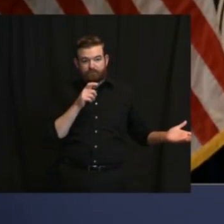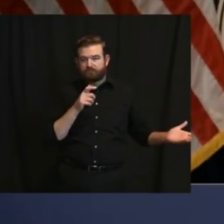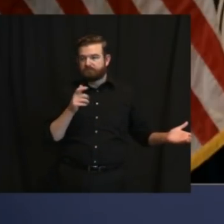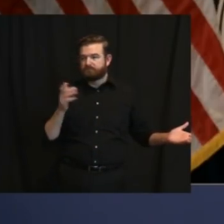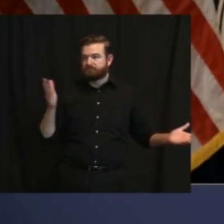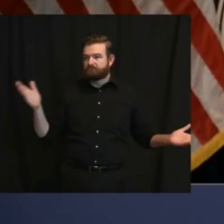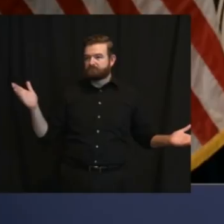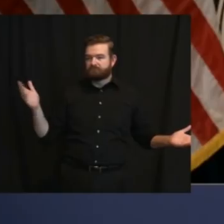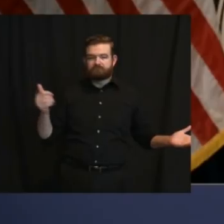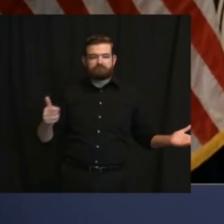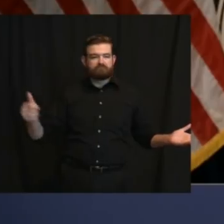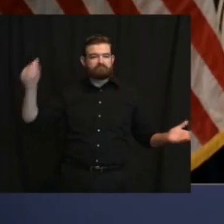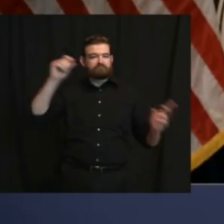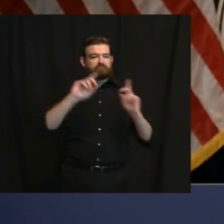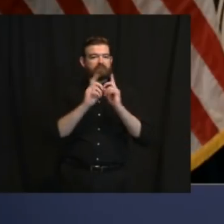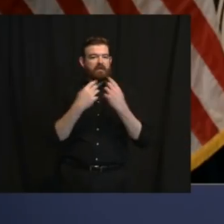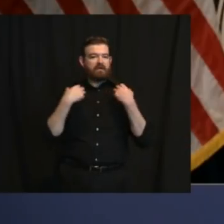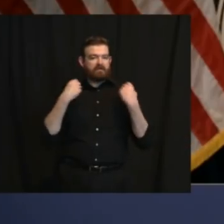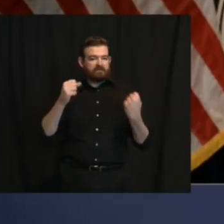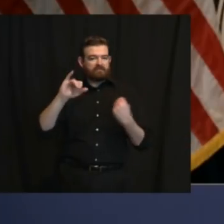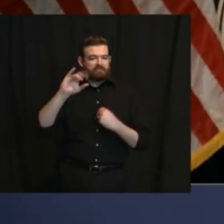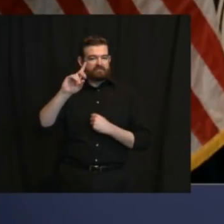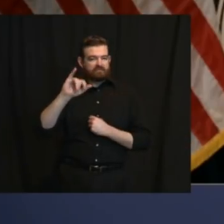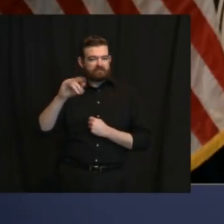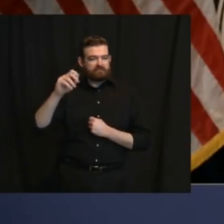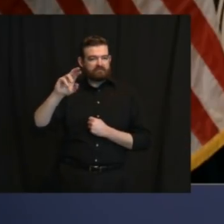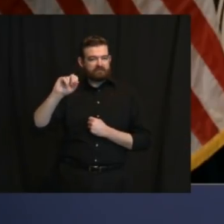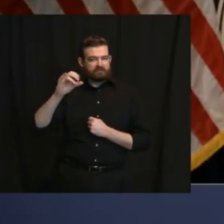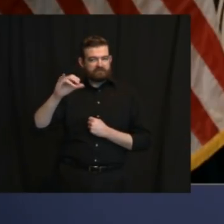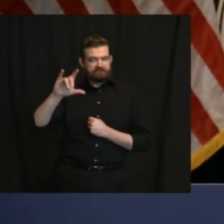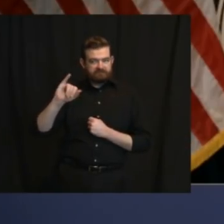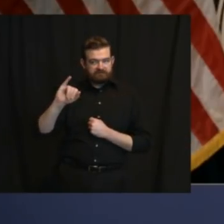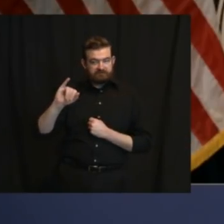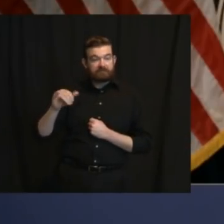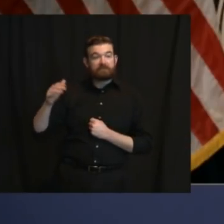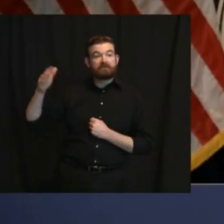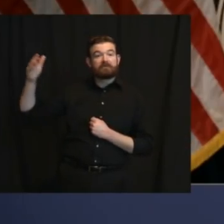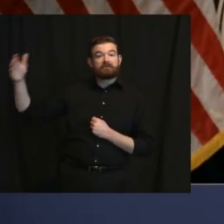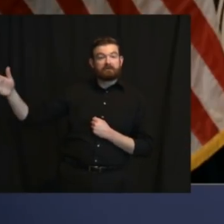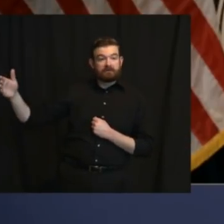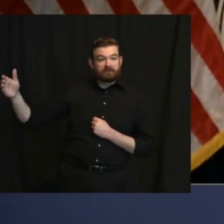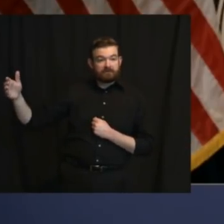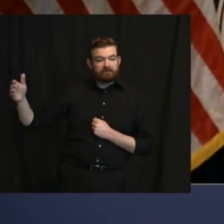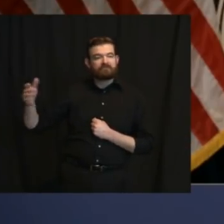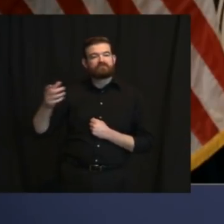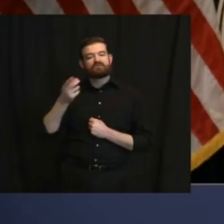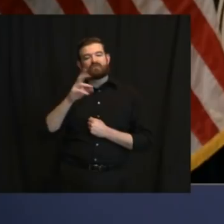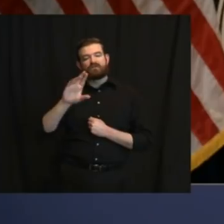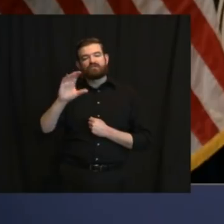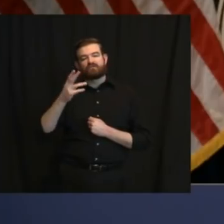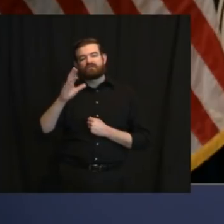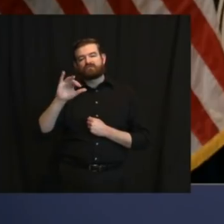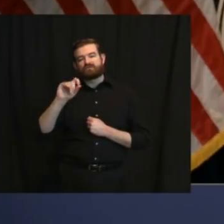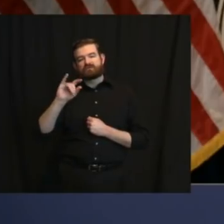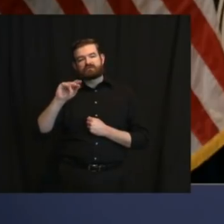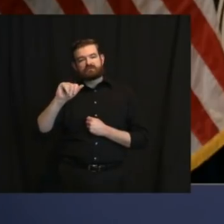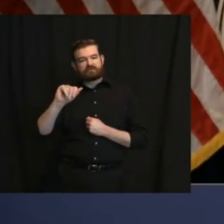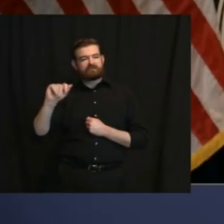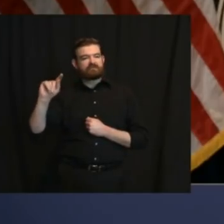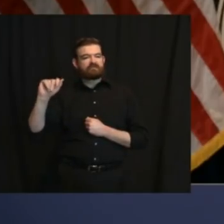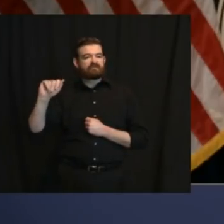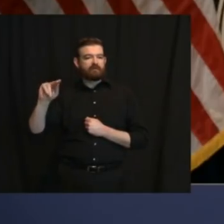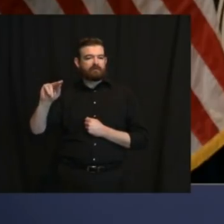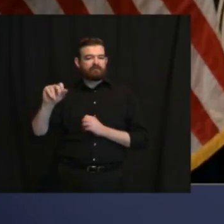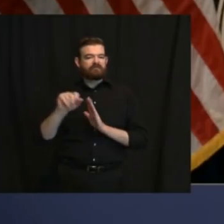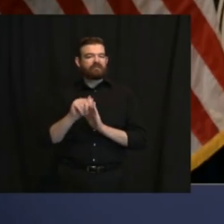of Health, Judy Persichilli. To her right, another person who needs very little introduction, the state's epidemiologist, Dr.